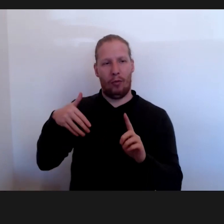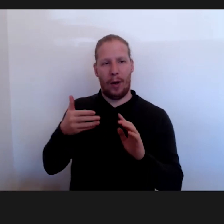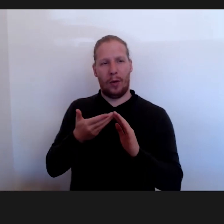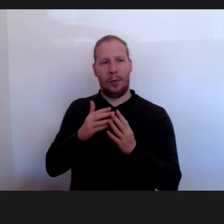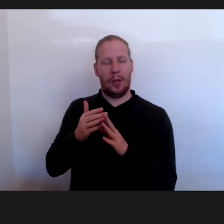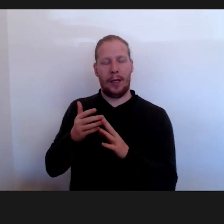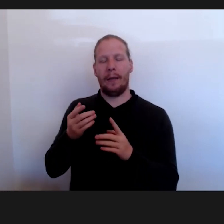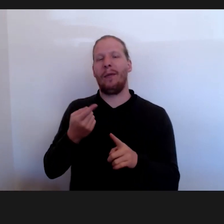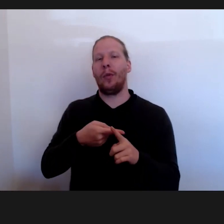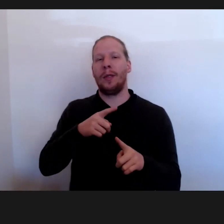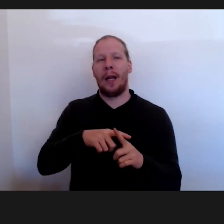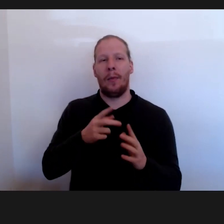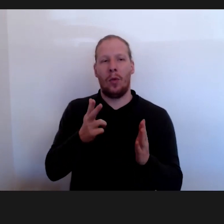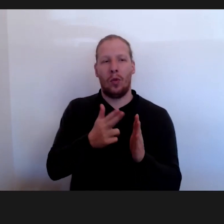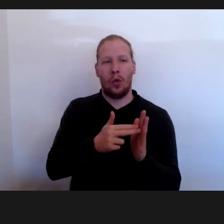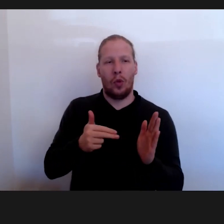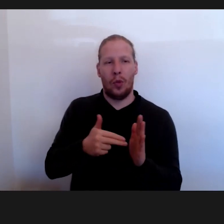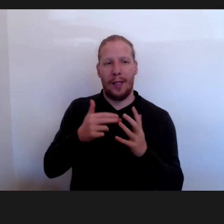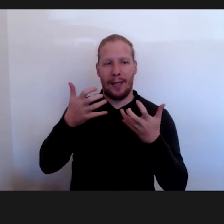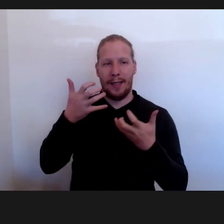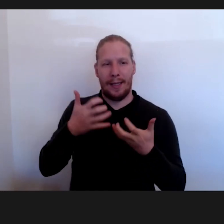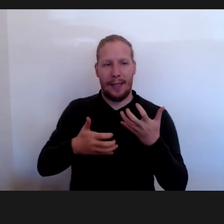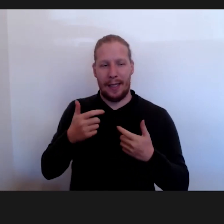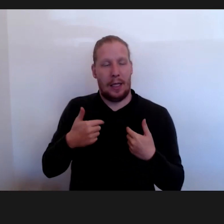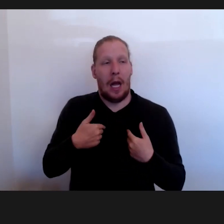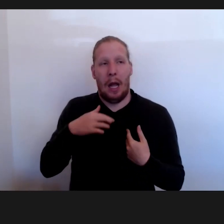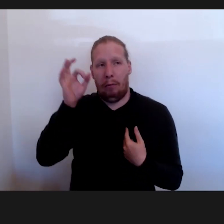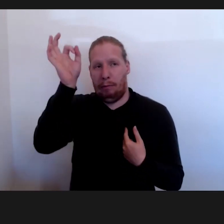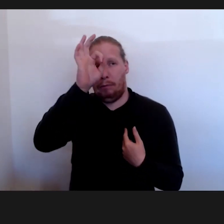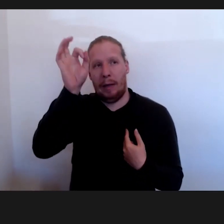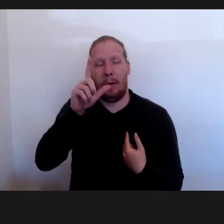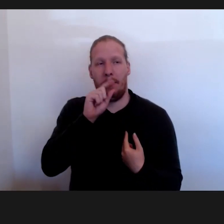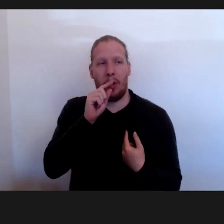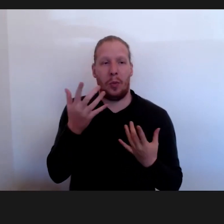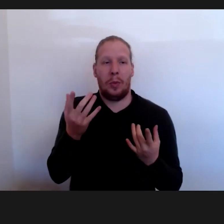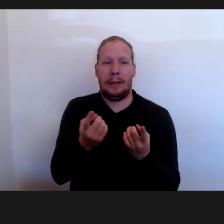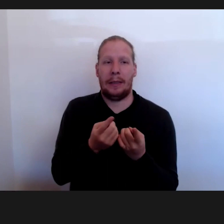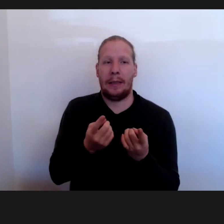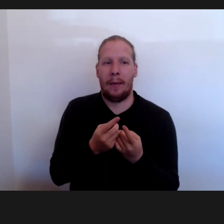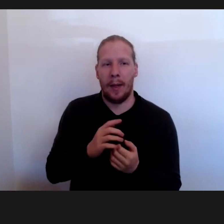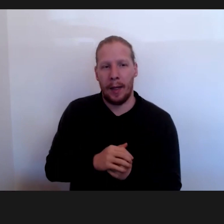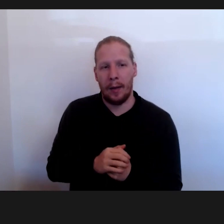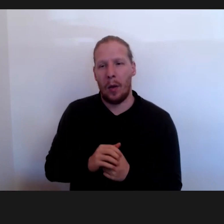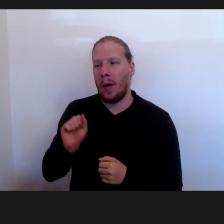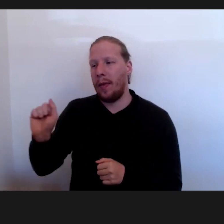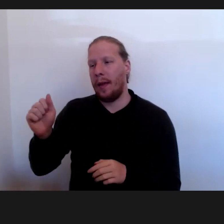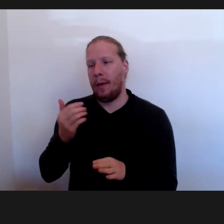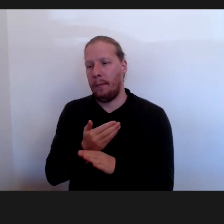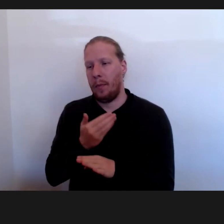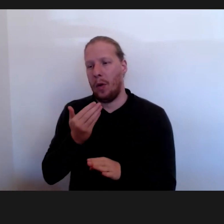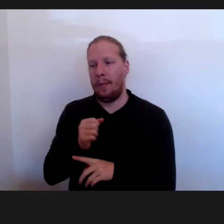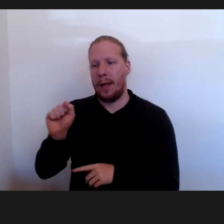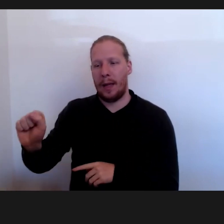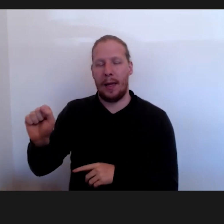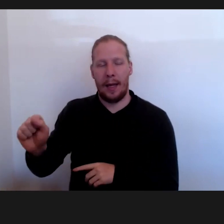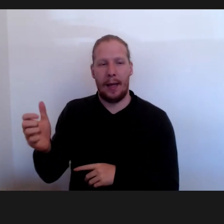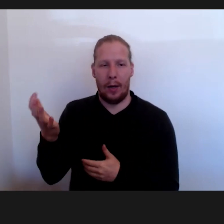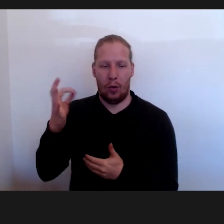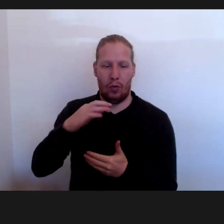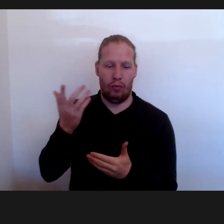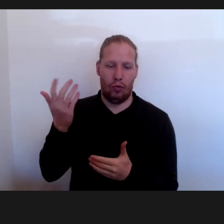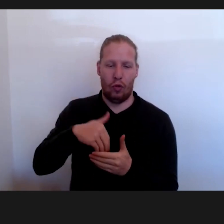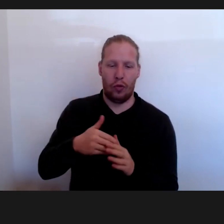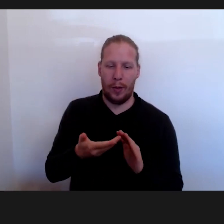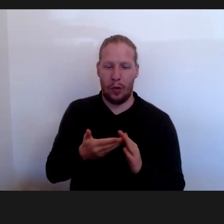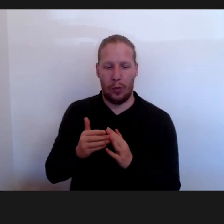from refugee background, how much, I mean, I'm not aware, there could be something on their employment, how much they have got, what their contribution, health issues, and all those